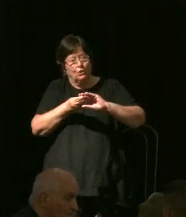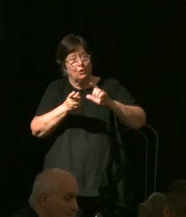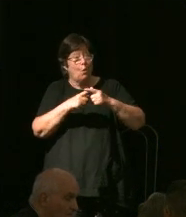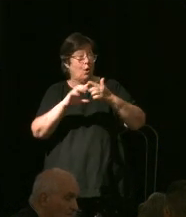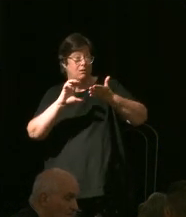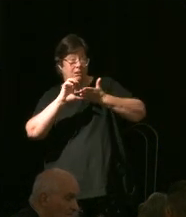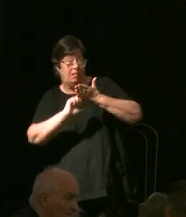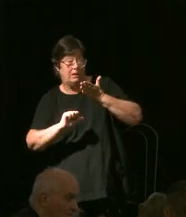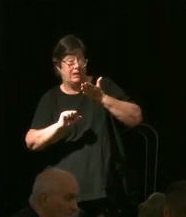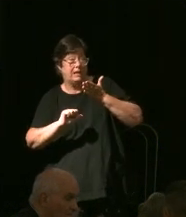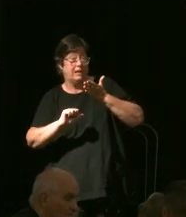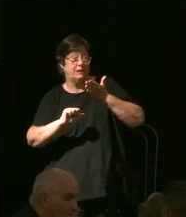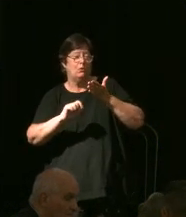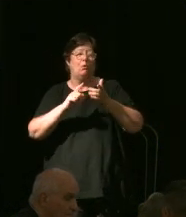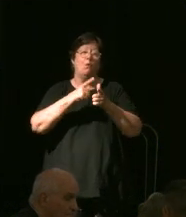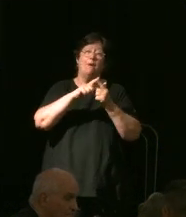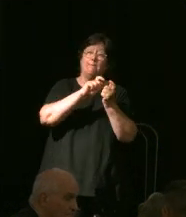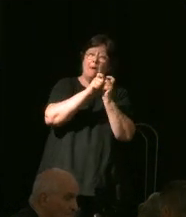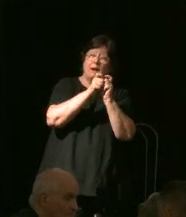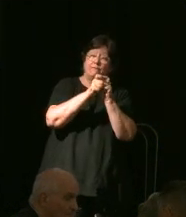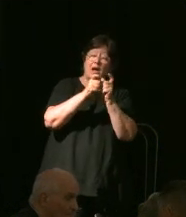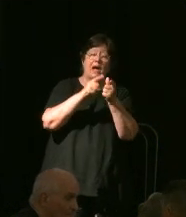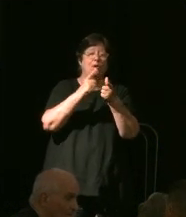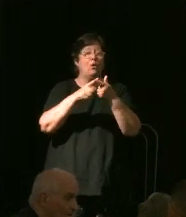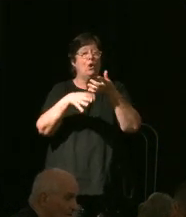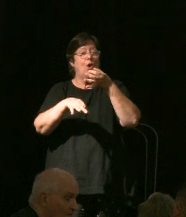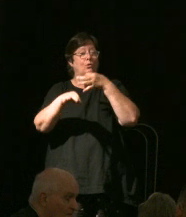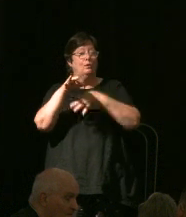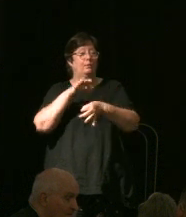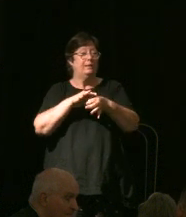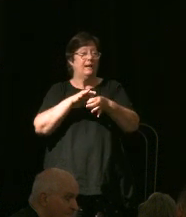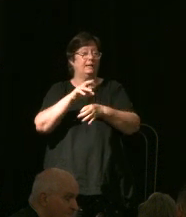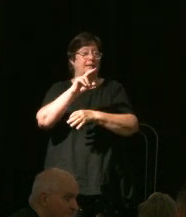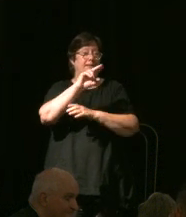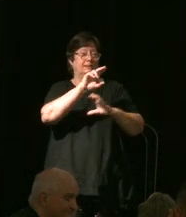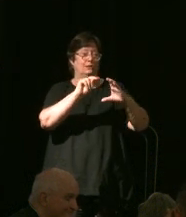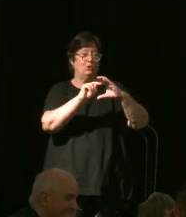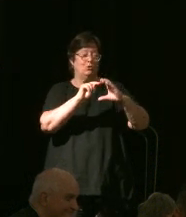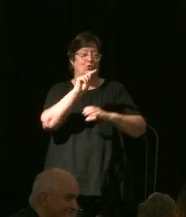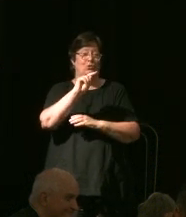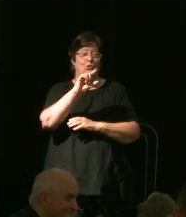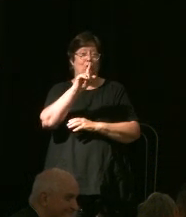deleting, modifying, or replacing nucleotides.